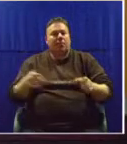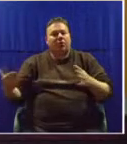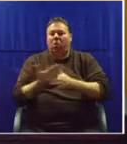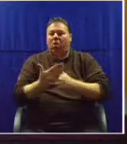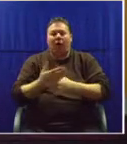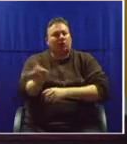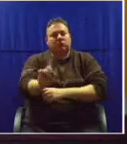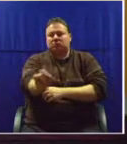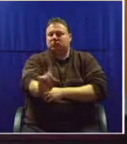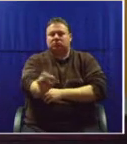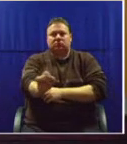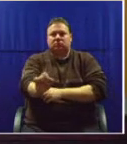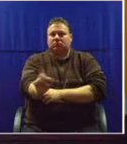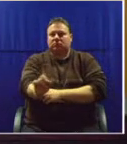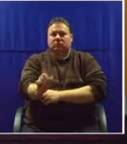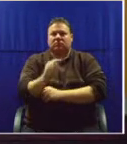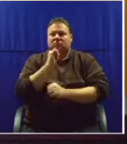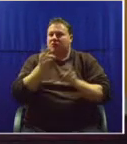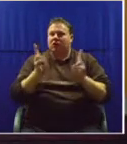session.